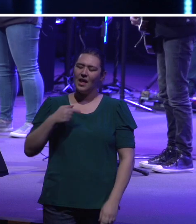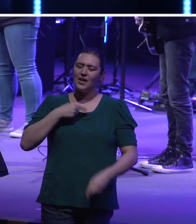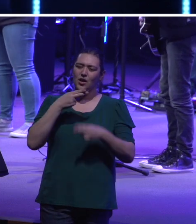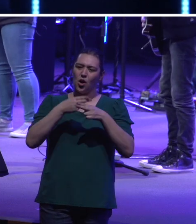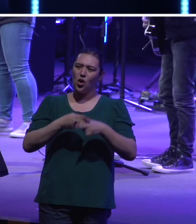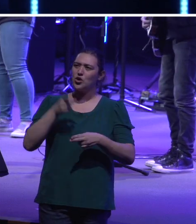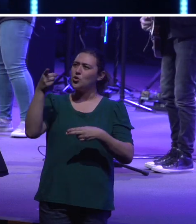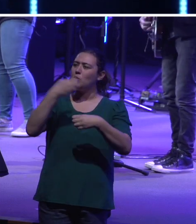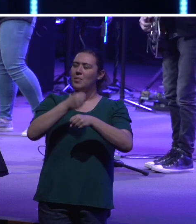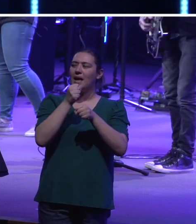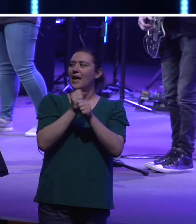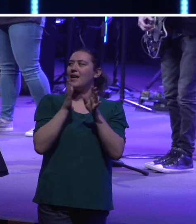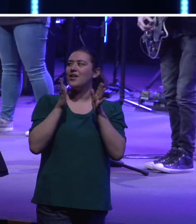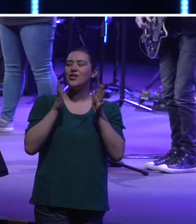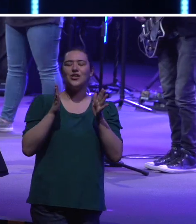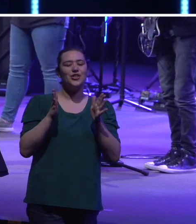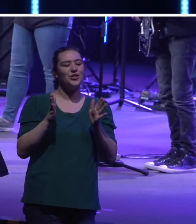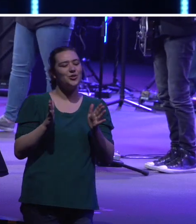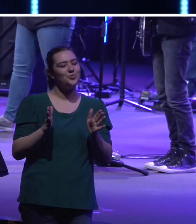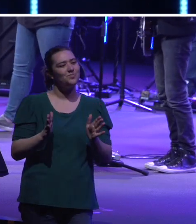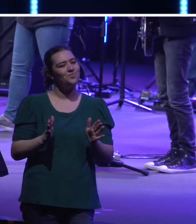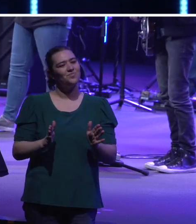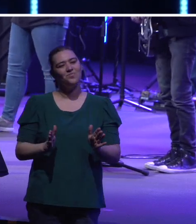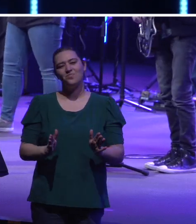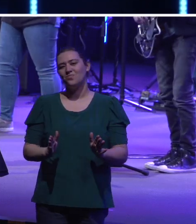Oh, I call you Maker.